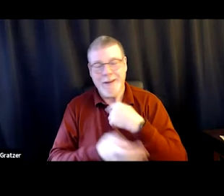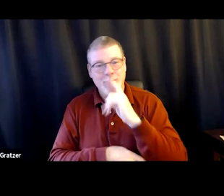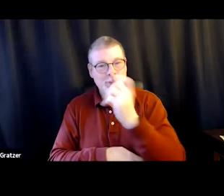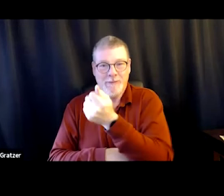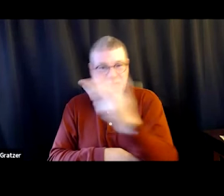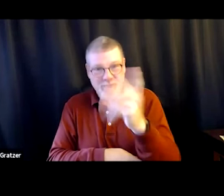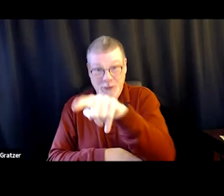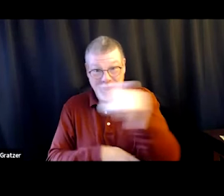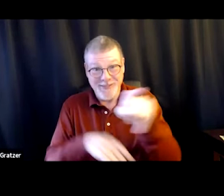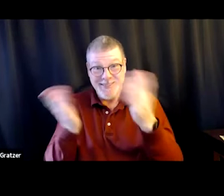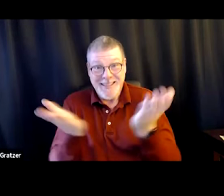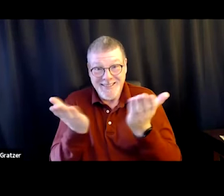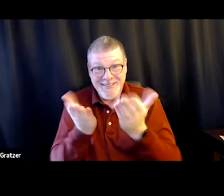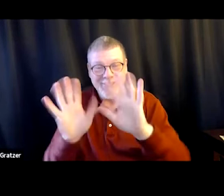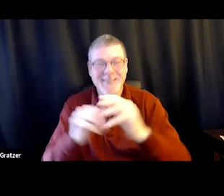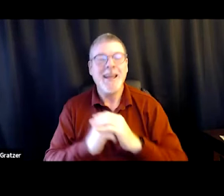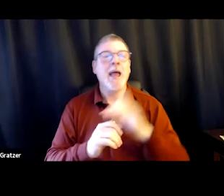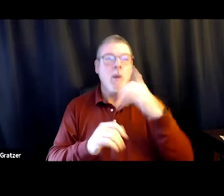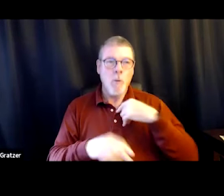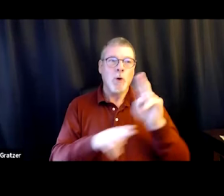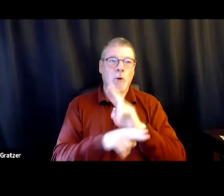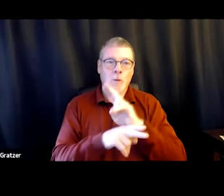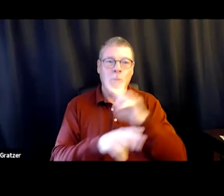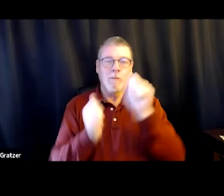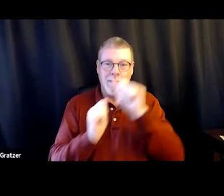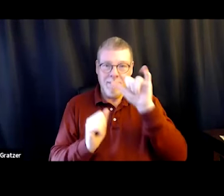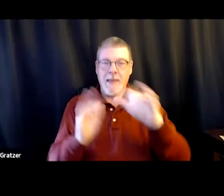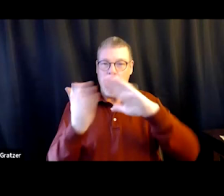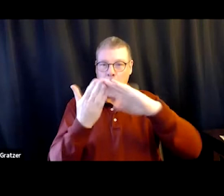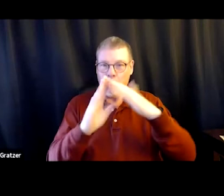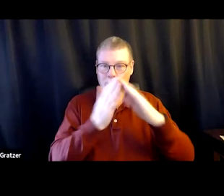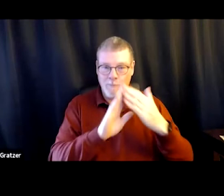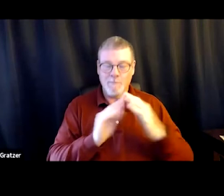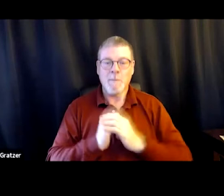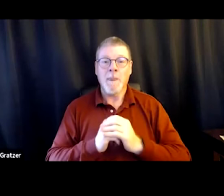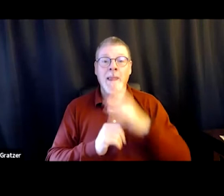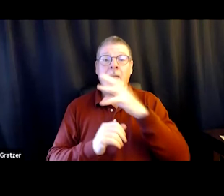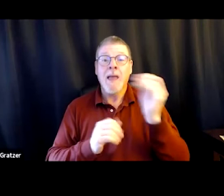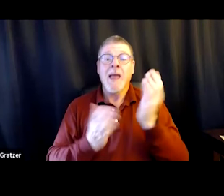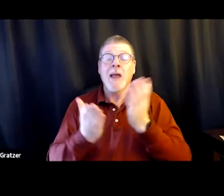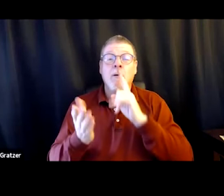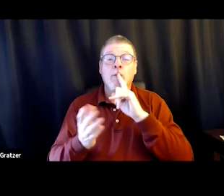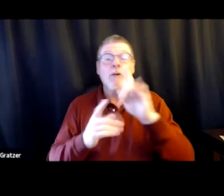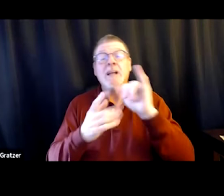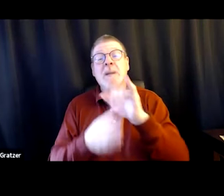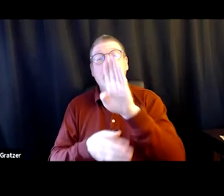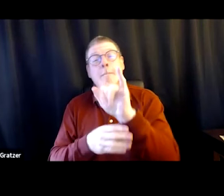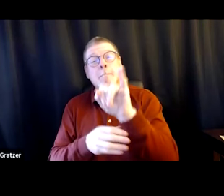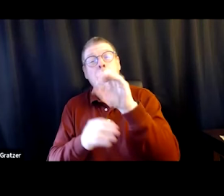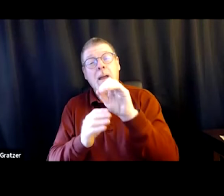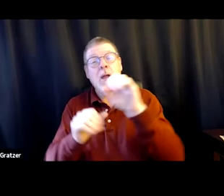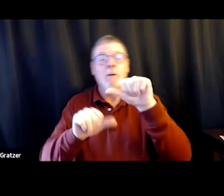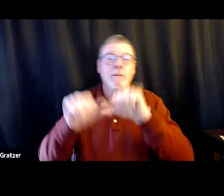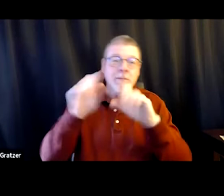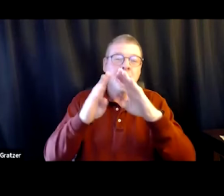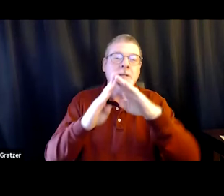a common framework that we use when working with clients and communities, and serves as sort of a cursory biopsychosocial spiritual